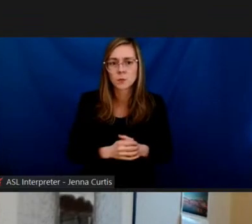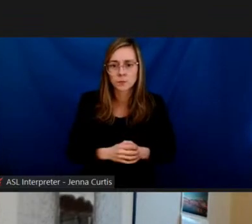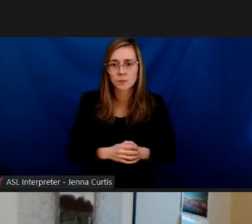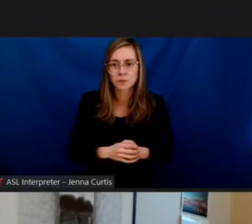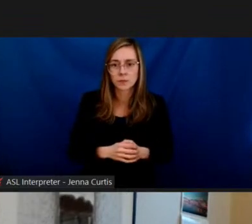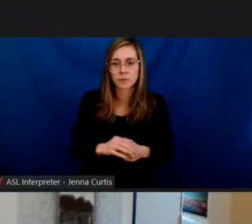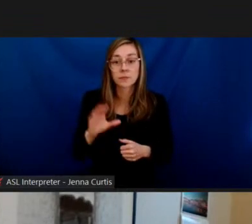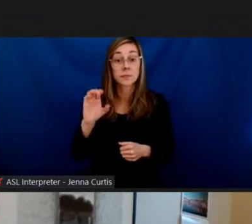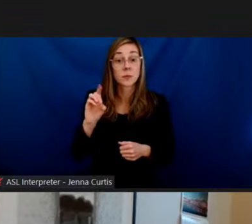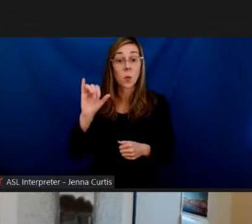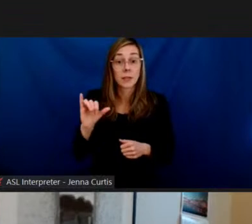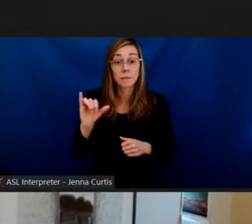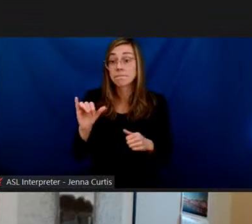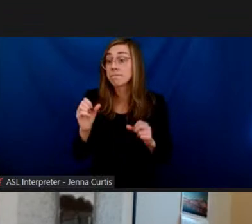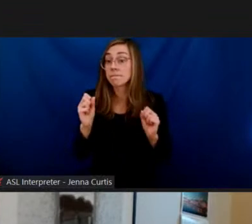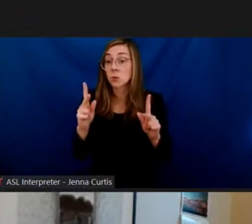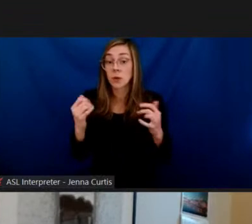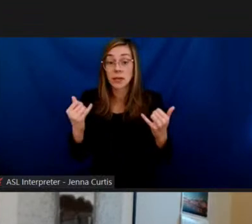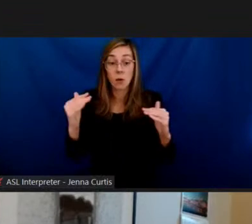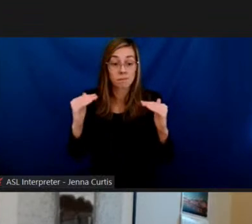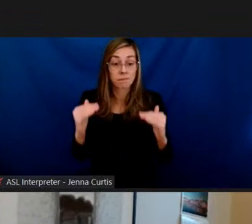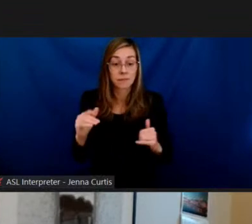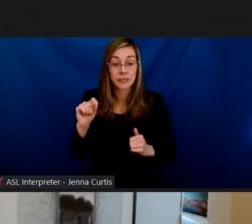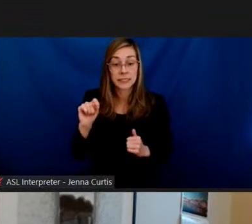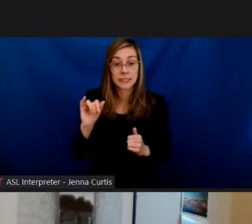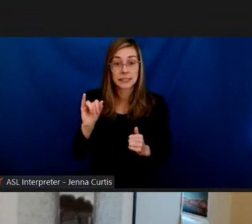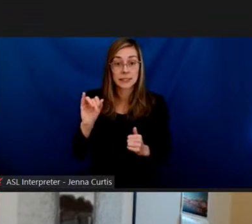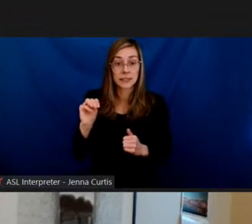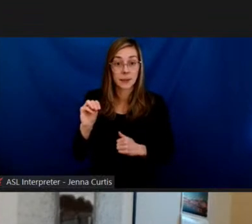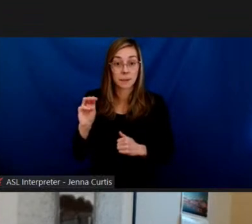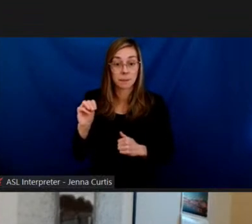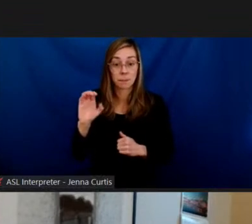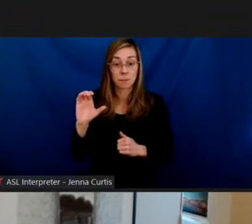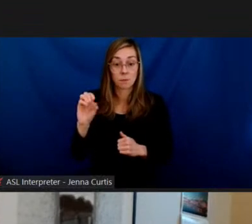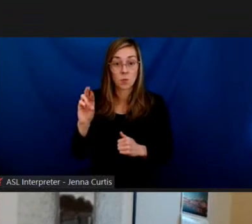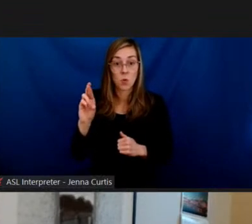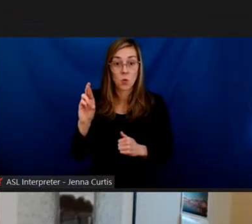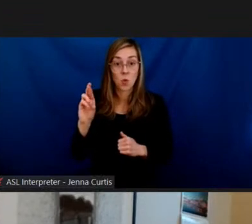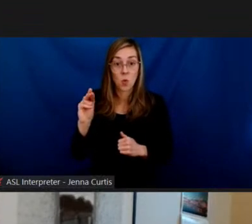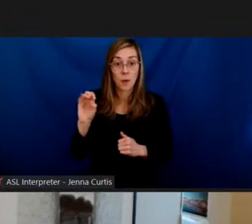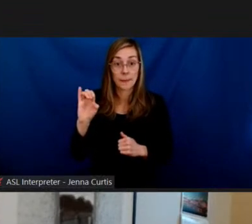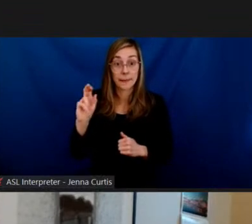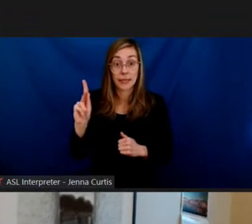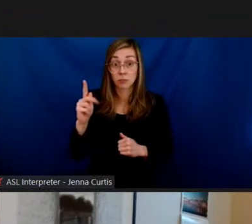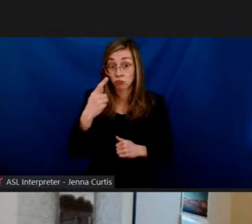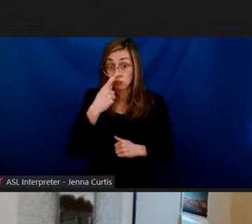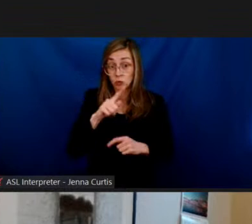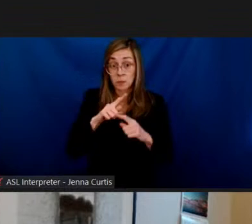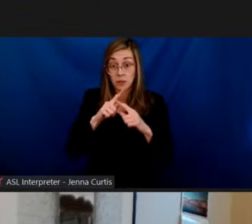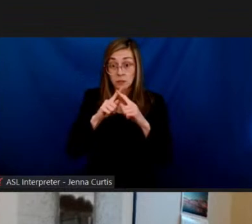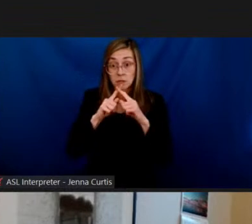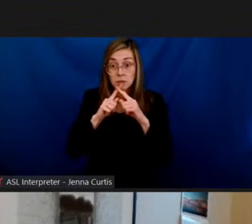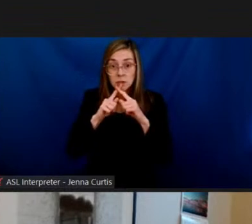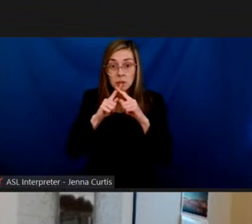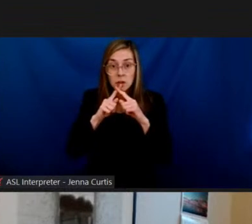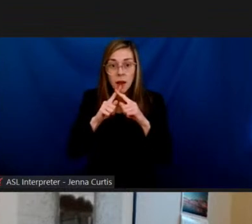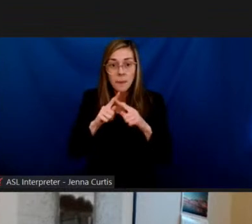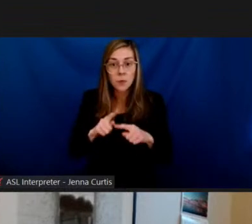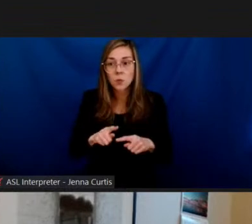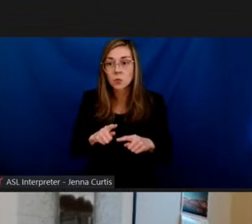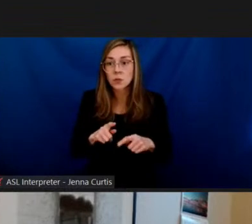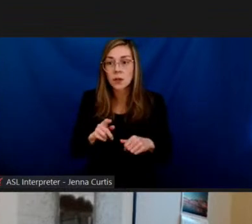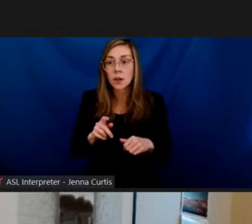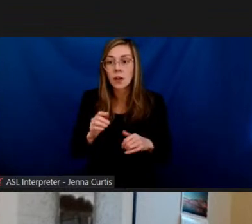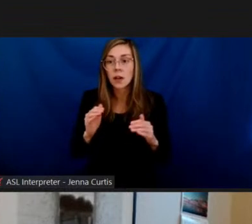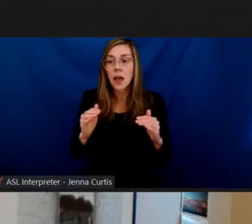Great, let's go to Tim McCormick. Tim, can you unmute yourself? And Tim, after Tim, we'll